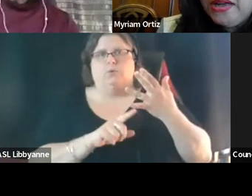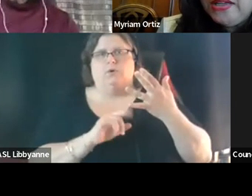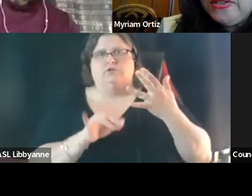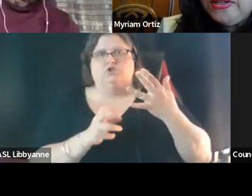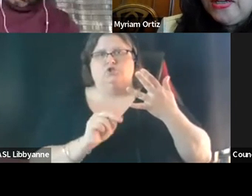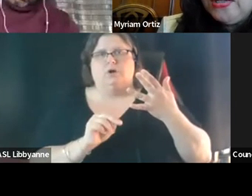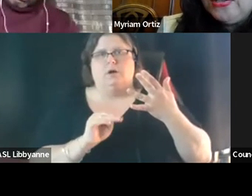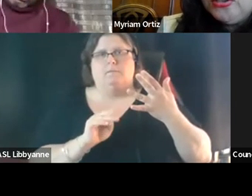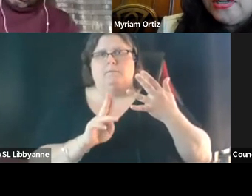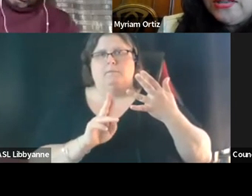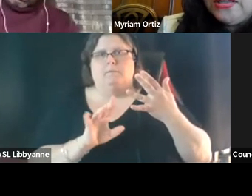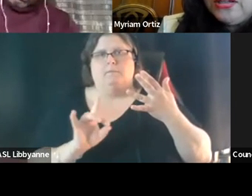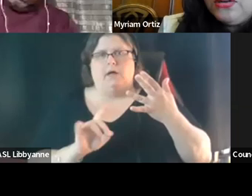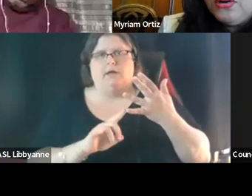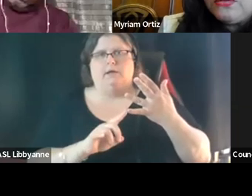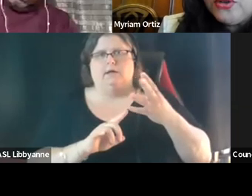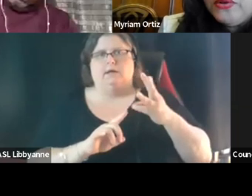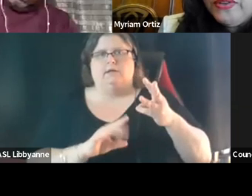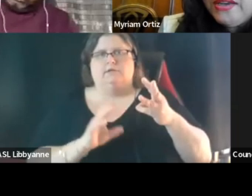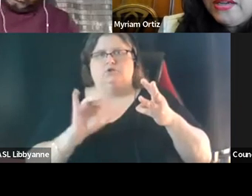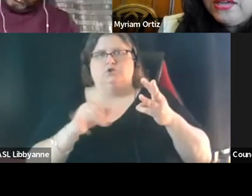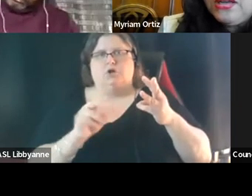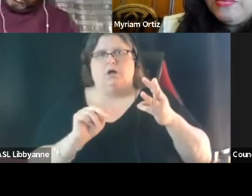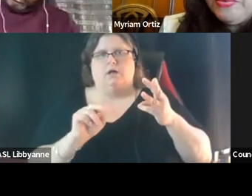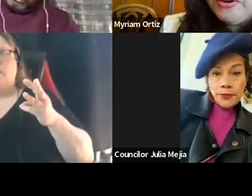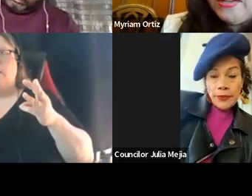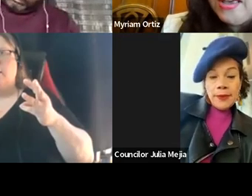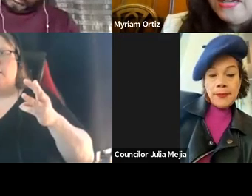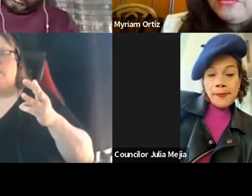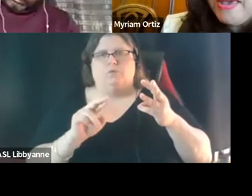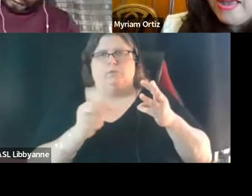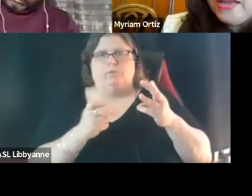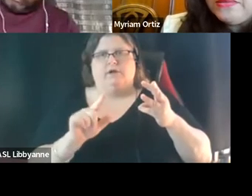John Mudd, Jonathan Riovan,